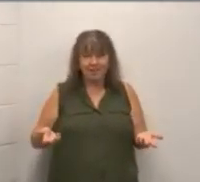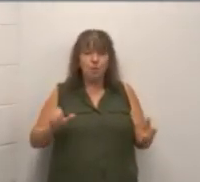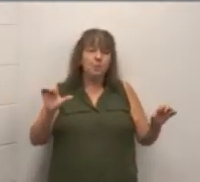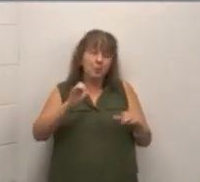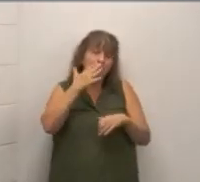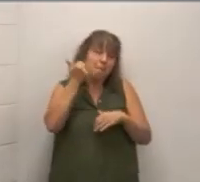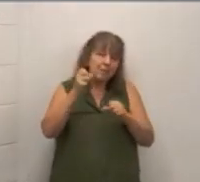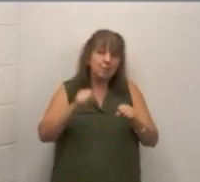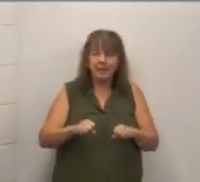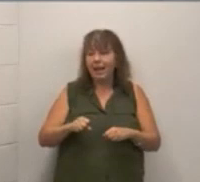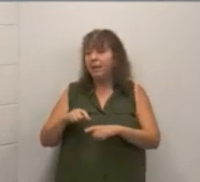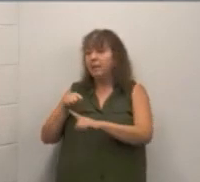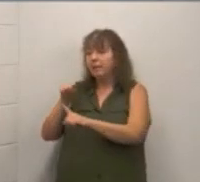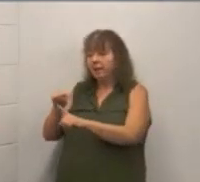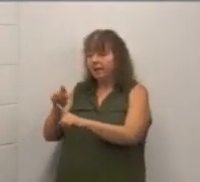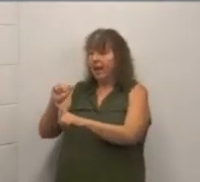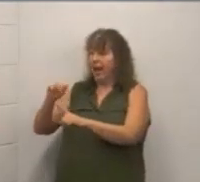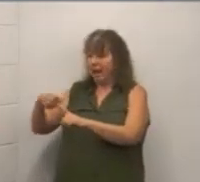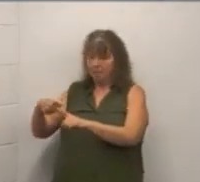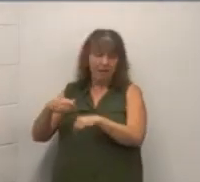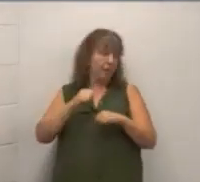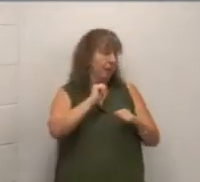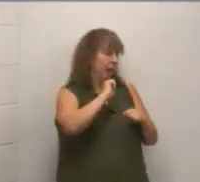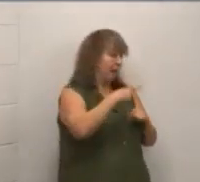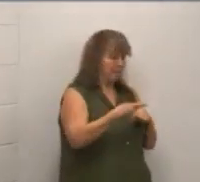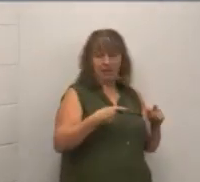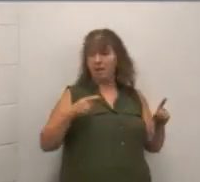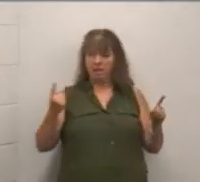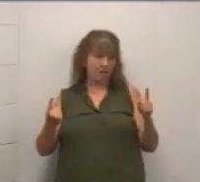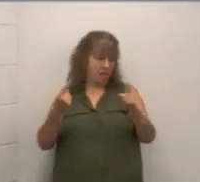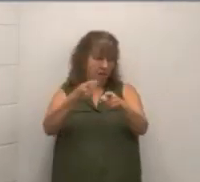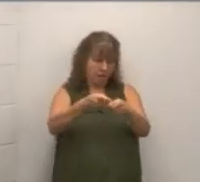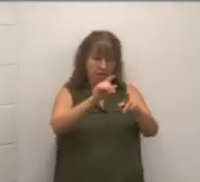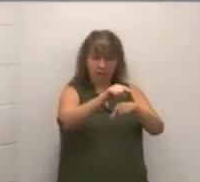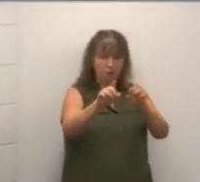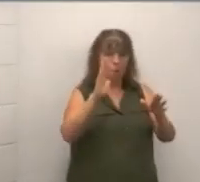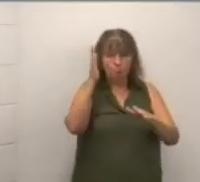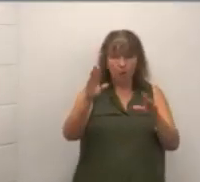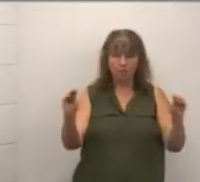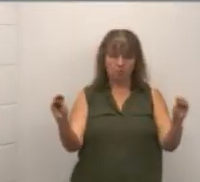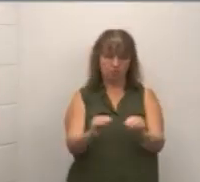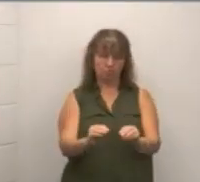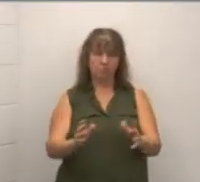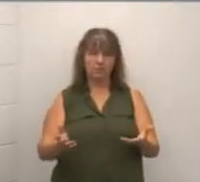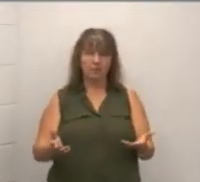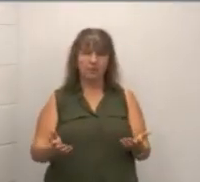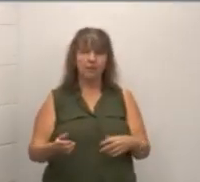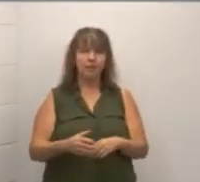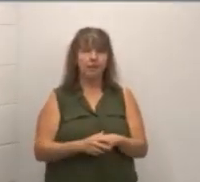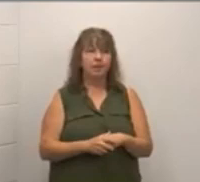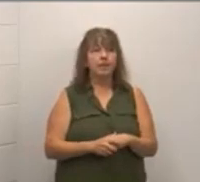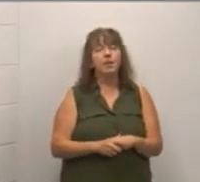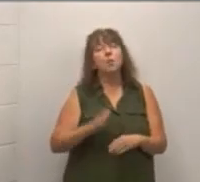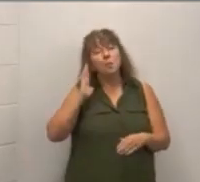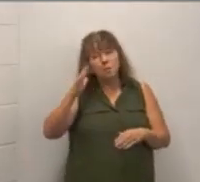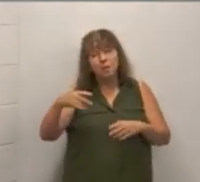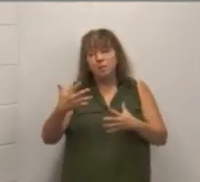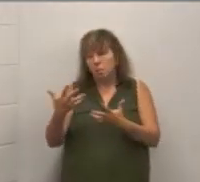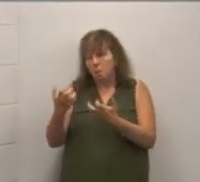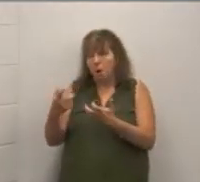best to work with students beyond this year to look at additional opportunities for them